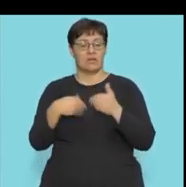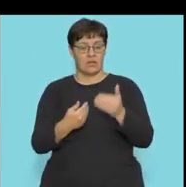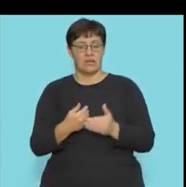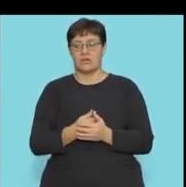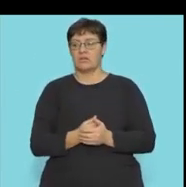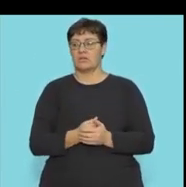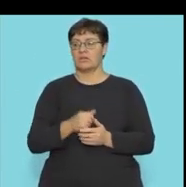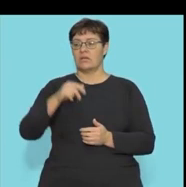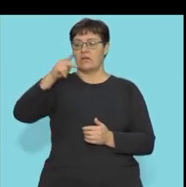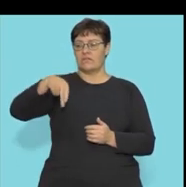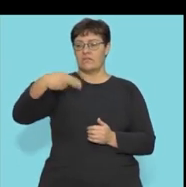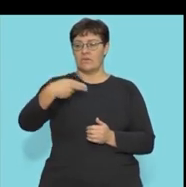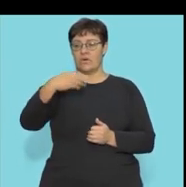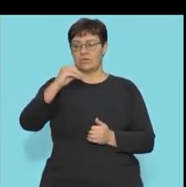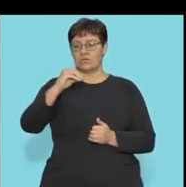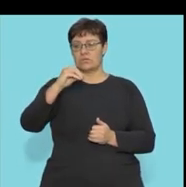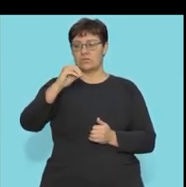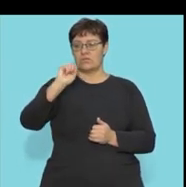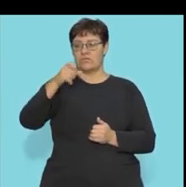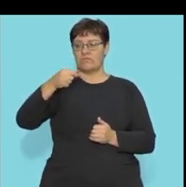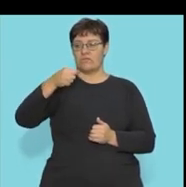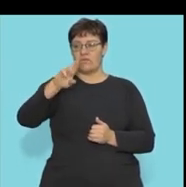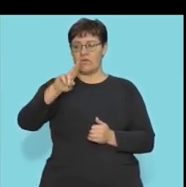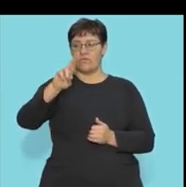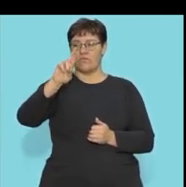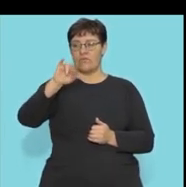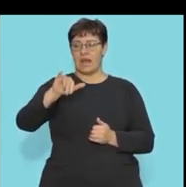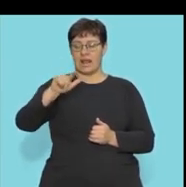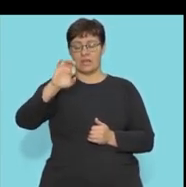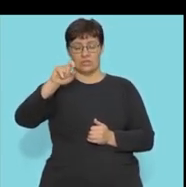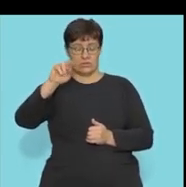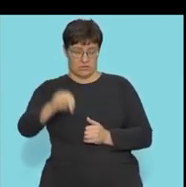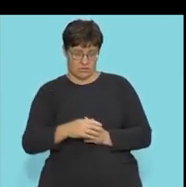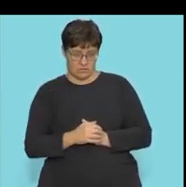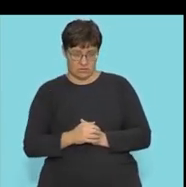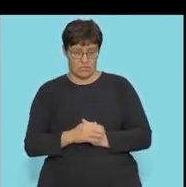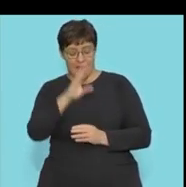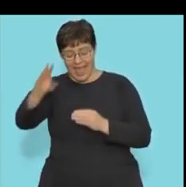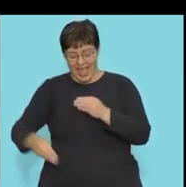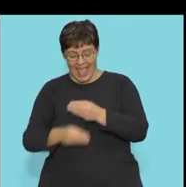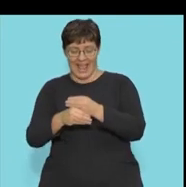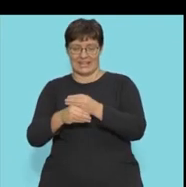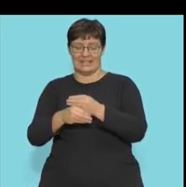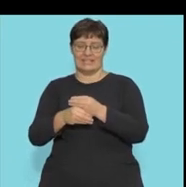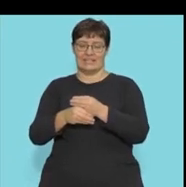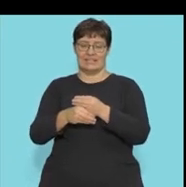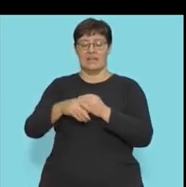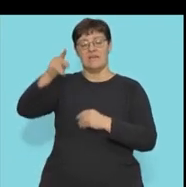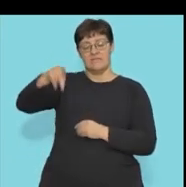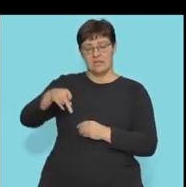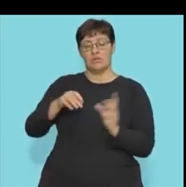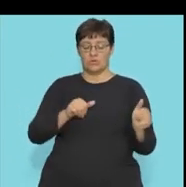as phosphorylation, essentially adding a phosphate to